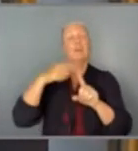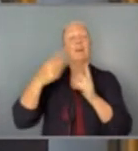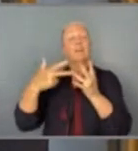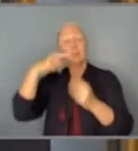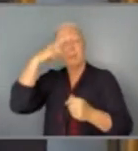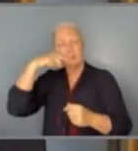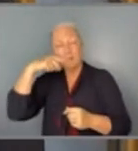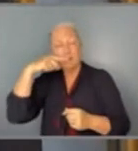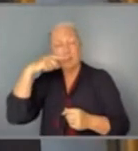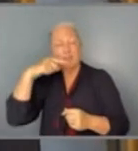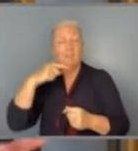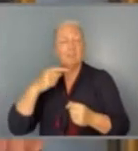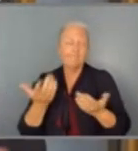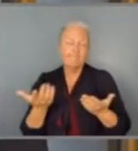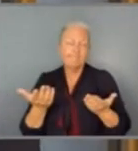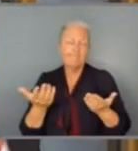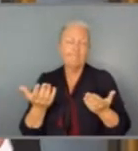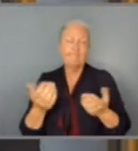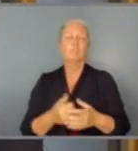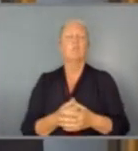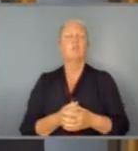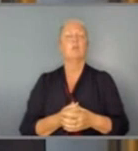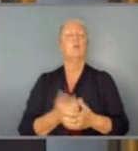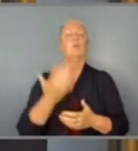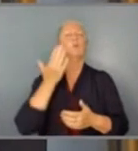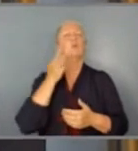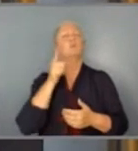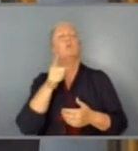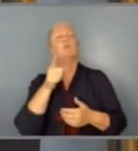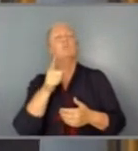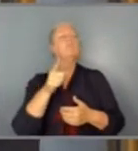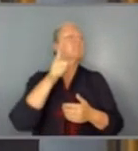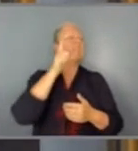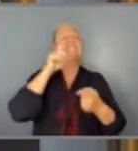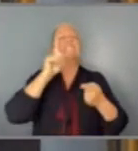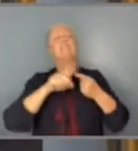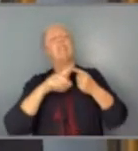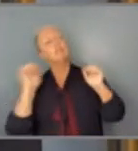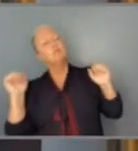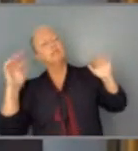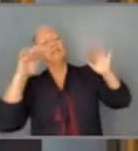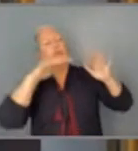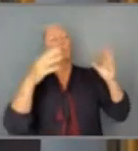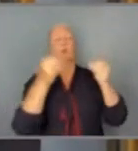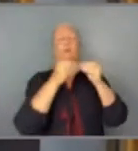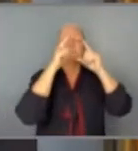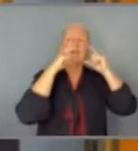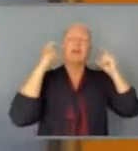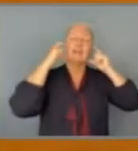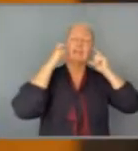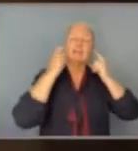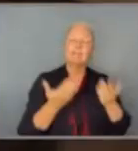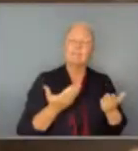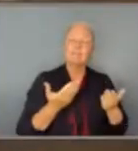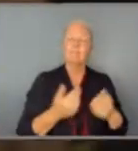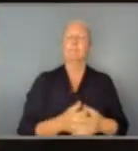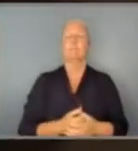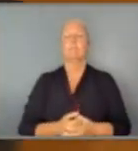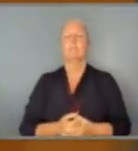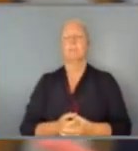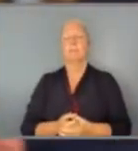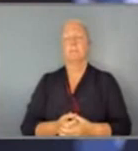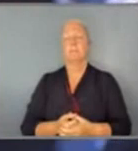with social gatherings, economic and so forth. So masks need to be used. Yeah, mandates are enforcement